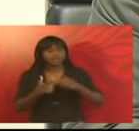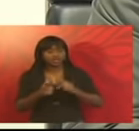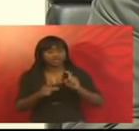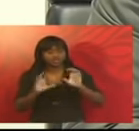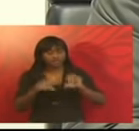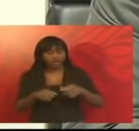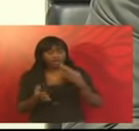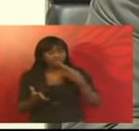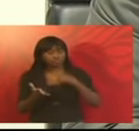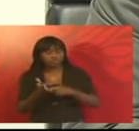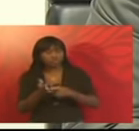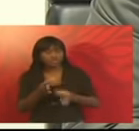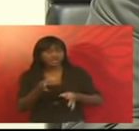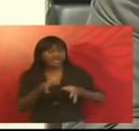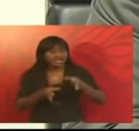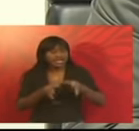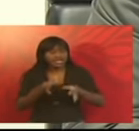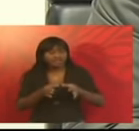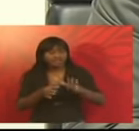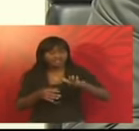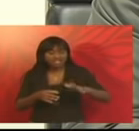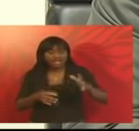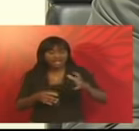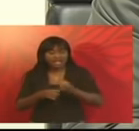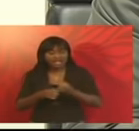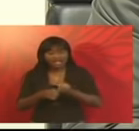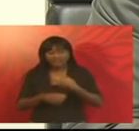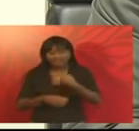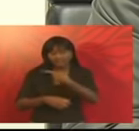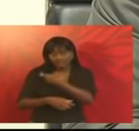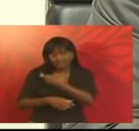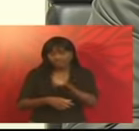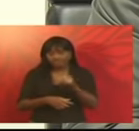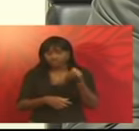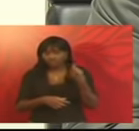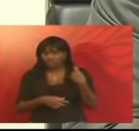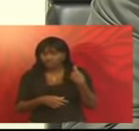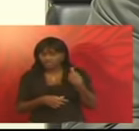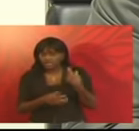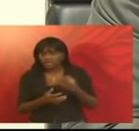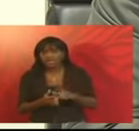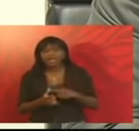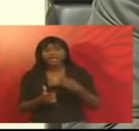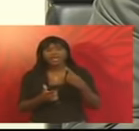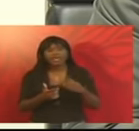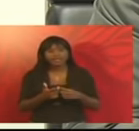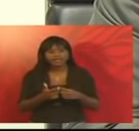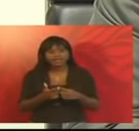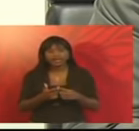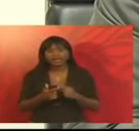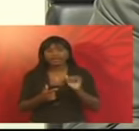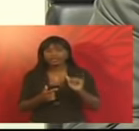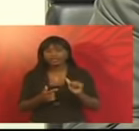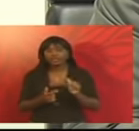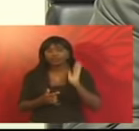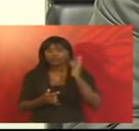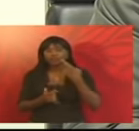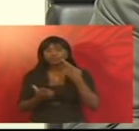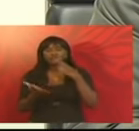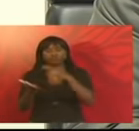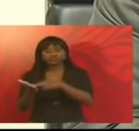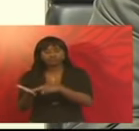report whether there was vaccination in the recent past or not, and that information can then be reported back to the expanded program